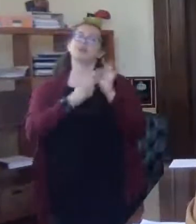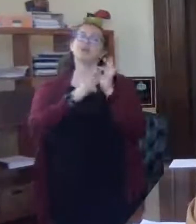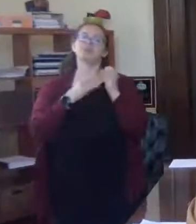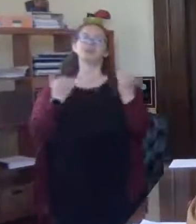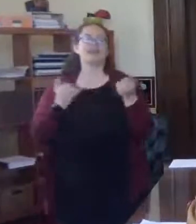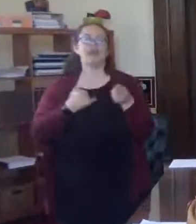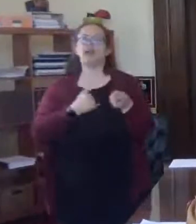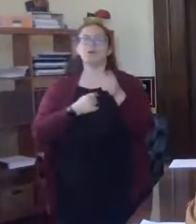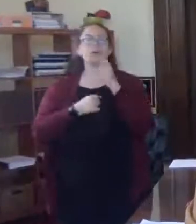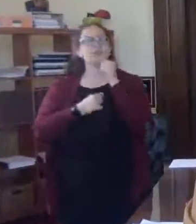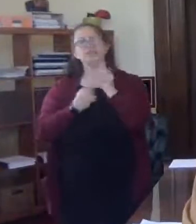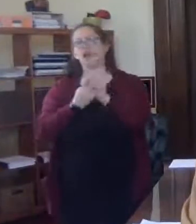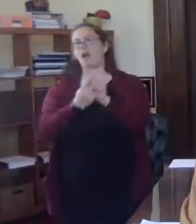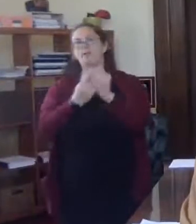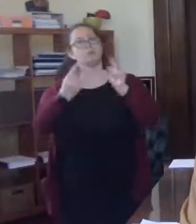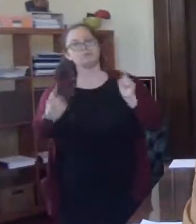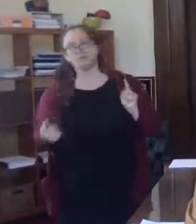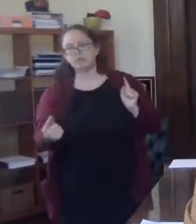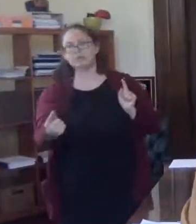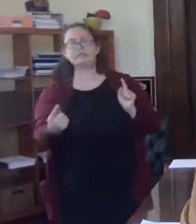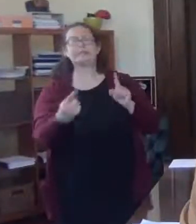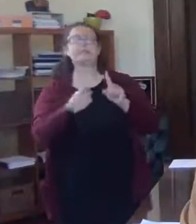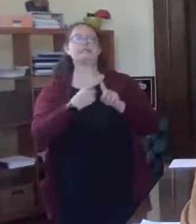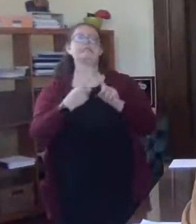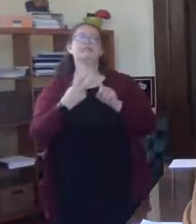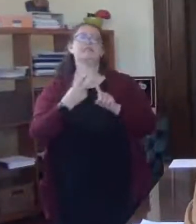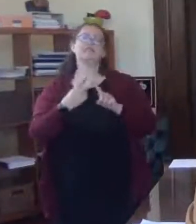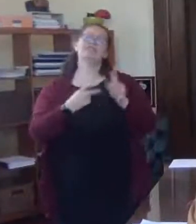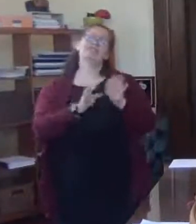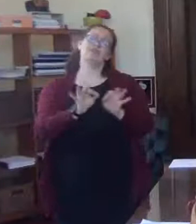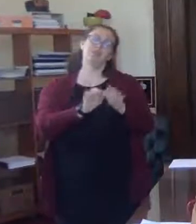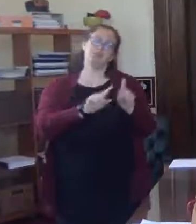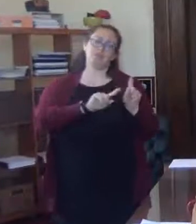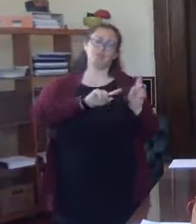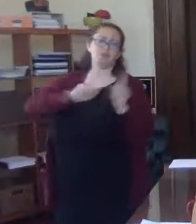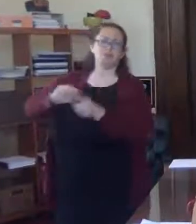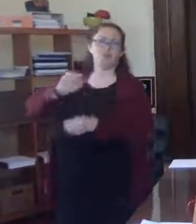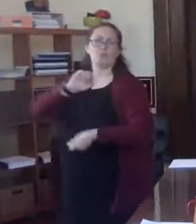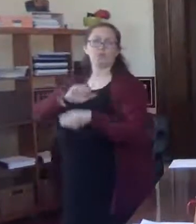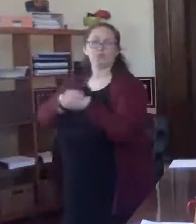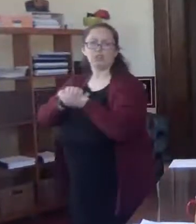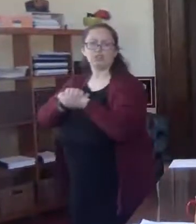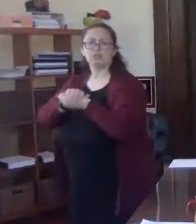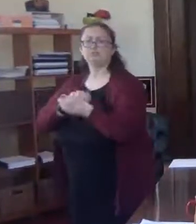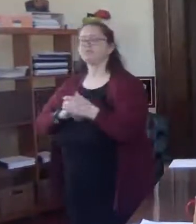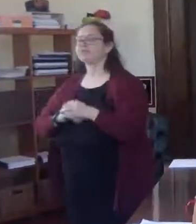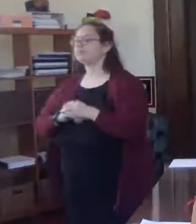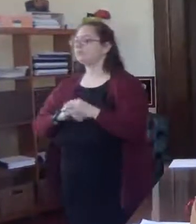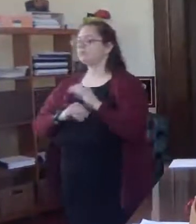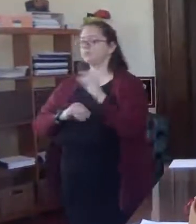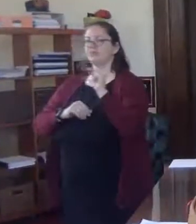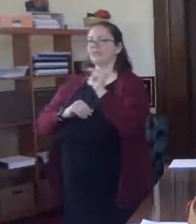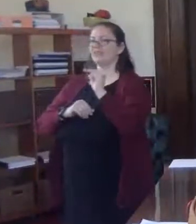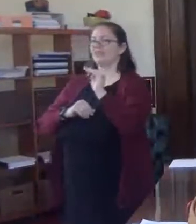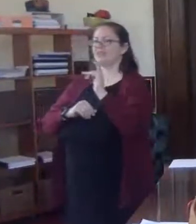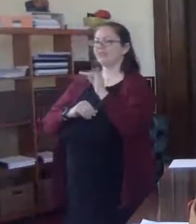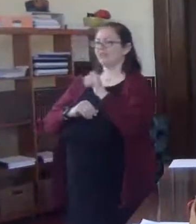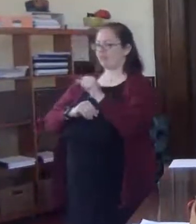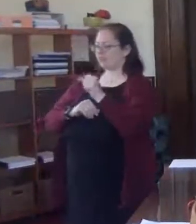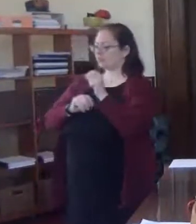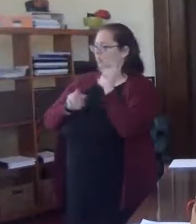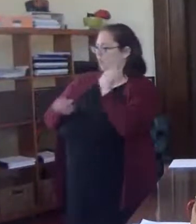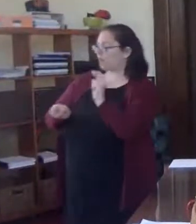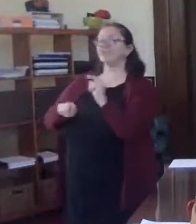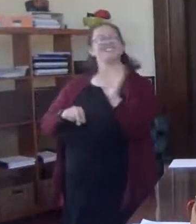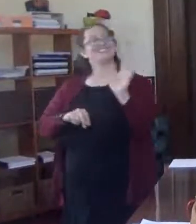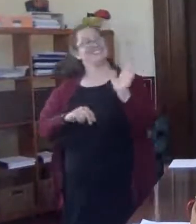they are not socially distancing, and to go into shelter. Nicholas is watching, Mayor. And hi, Nicholas. He says the collector's